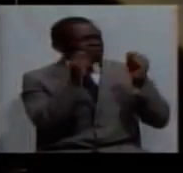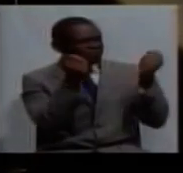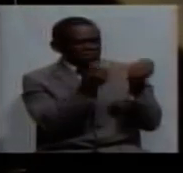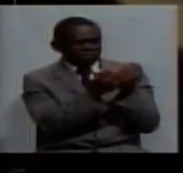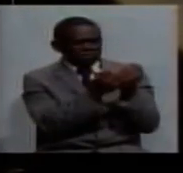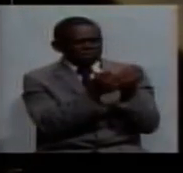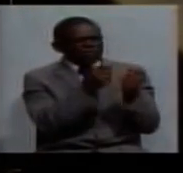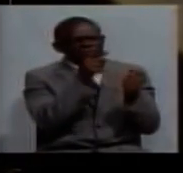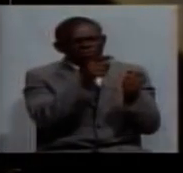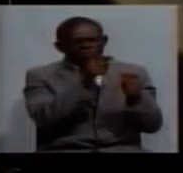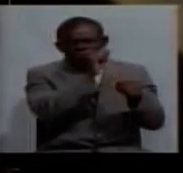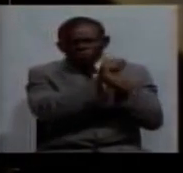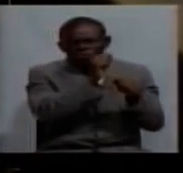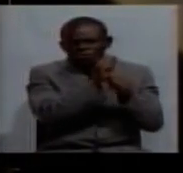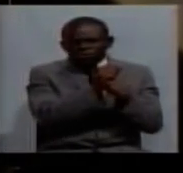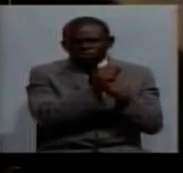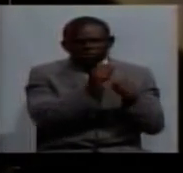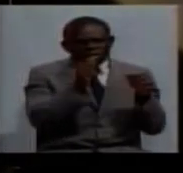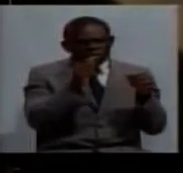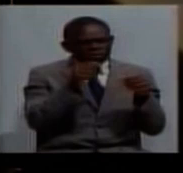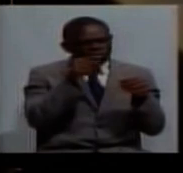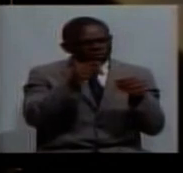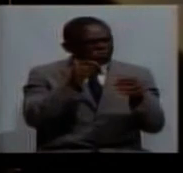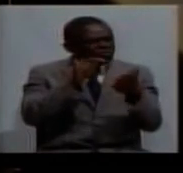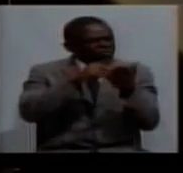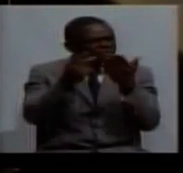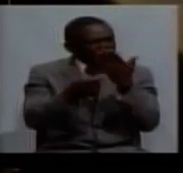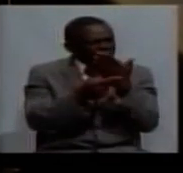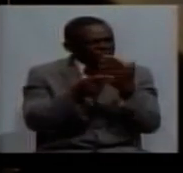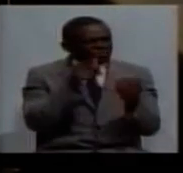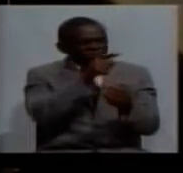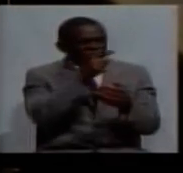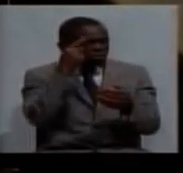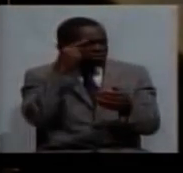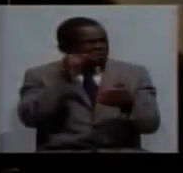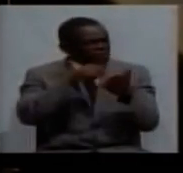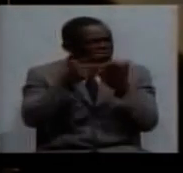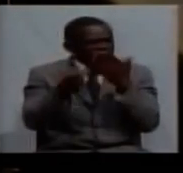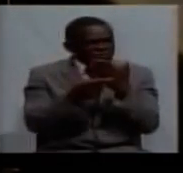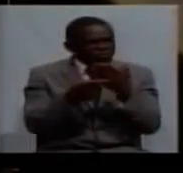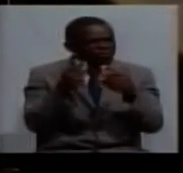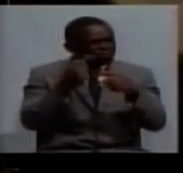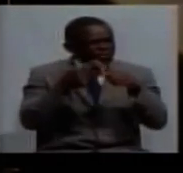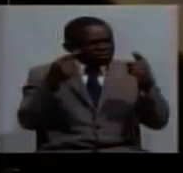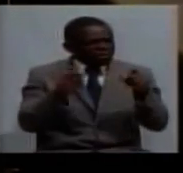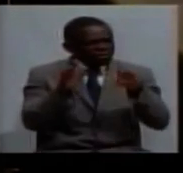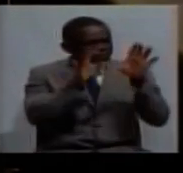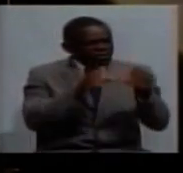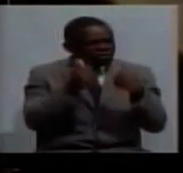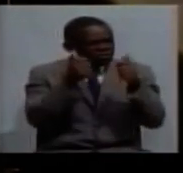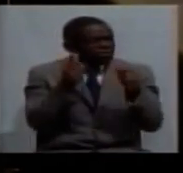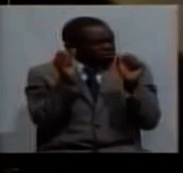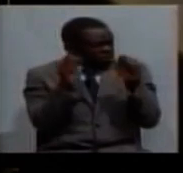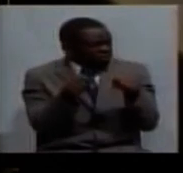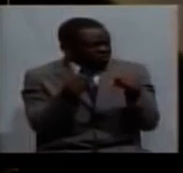running a risk of being part of something that can't work because you maybe have some bad eggs?